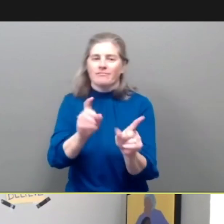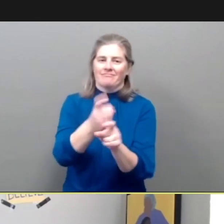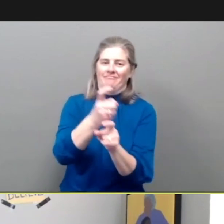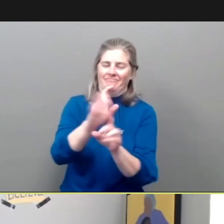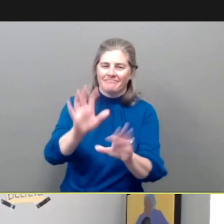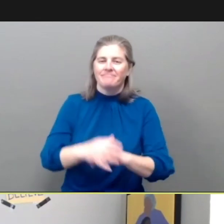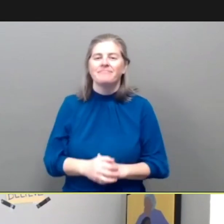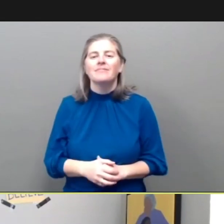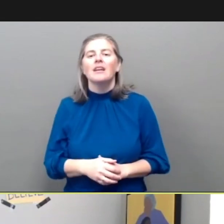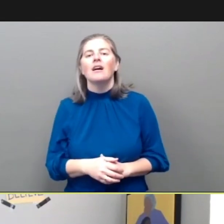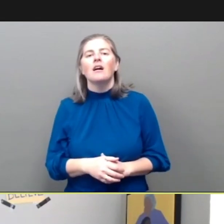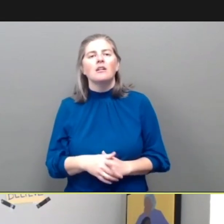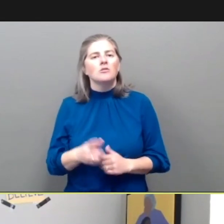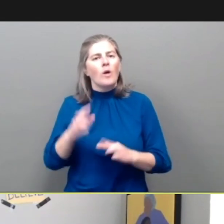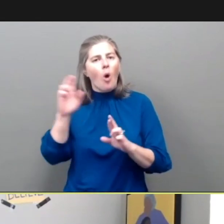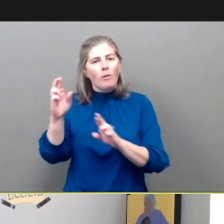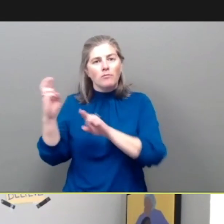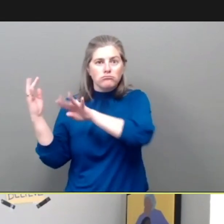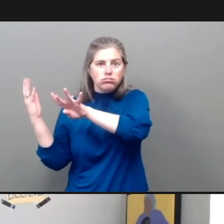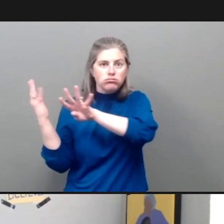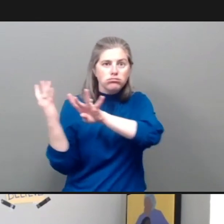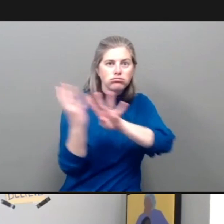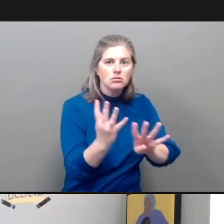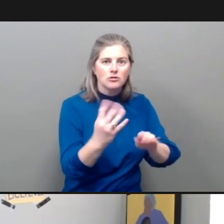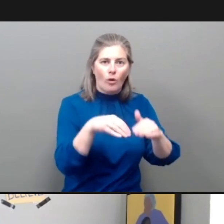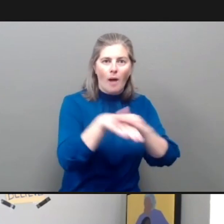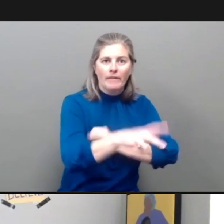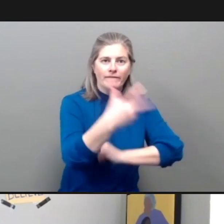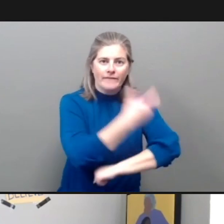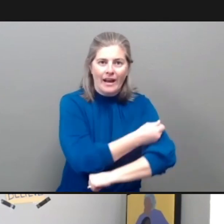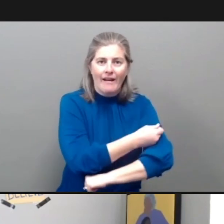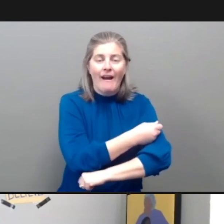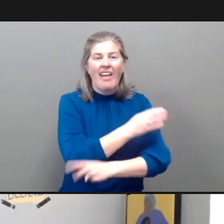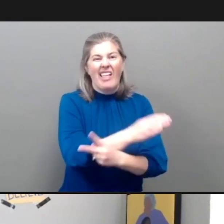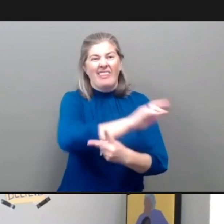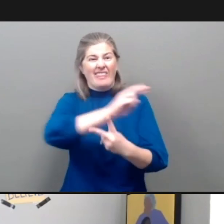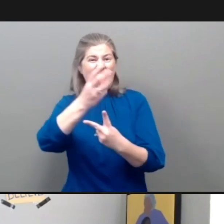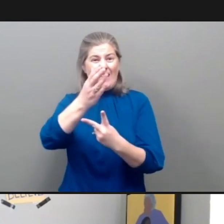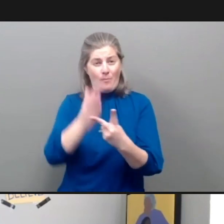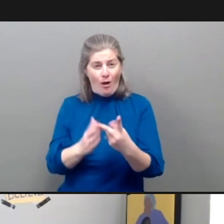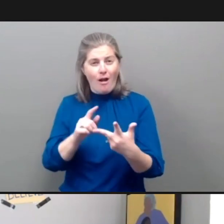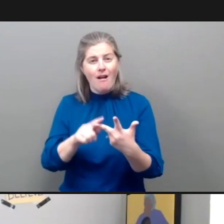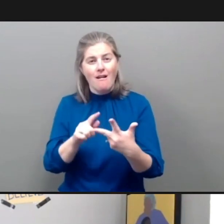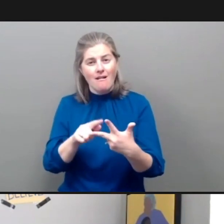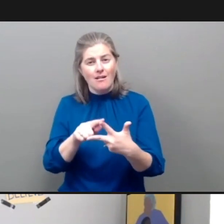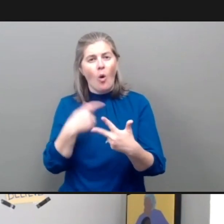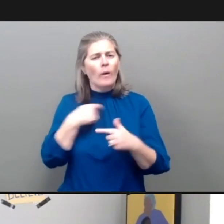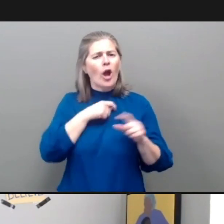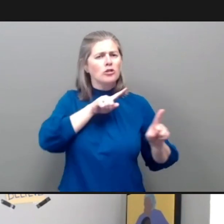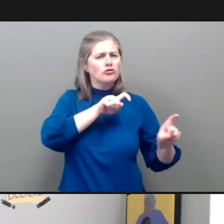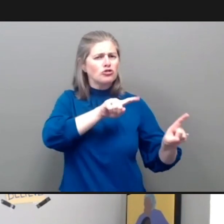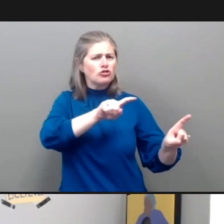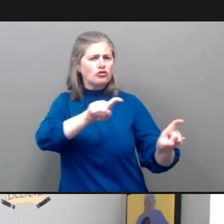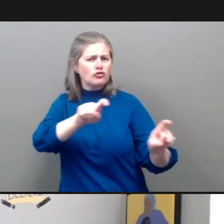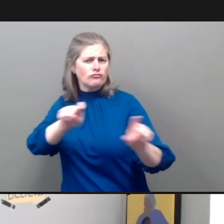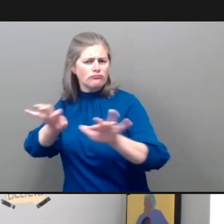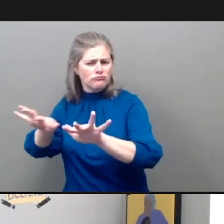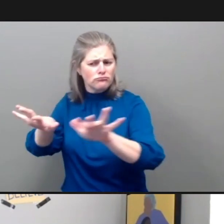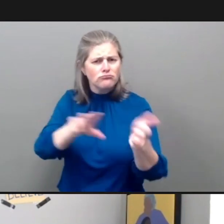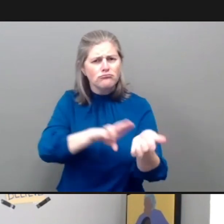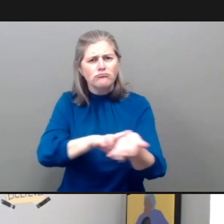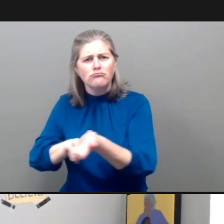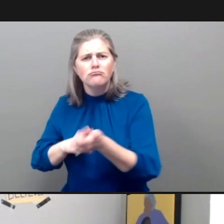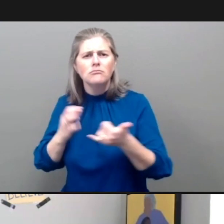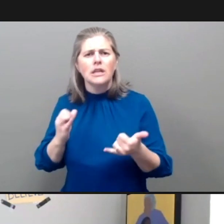You know, the mad rush to come in. And then phase 2, and we're doing a survey now